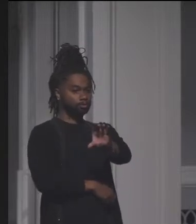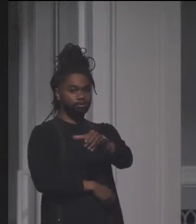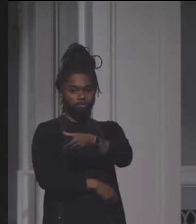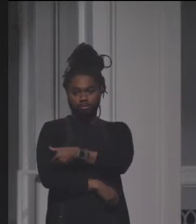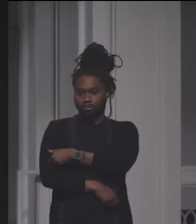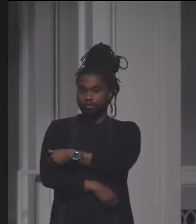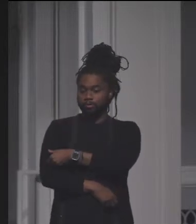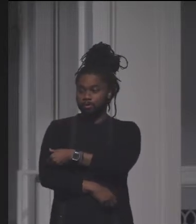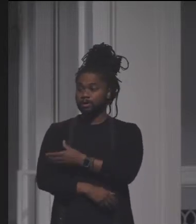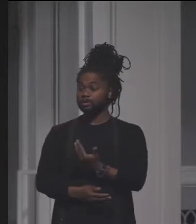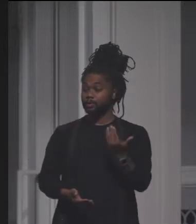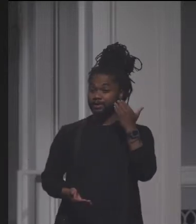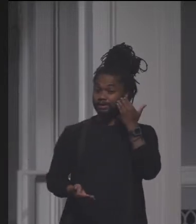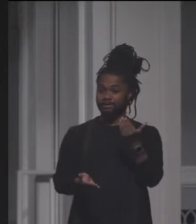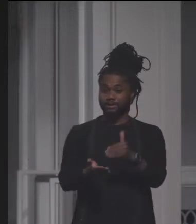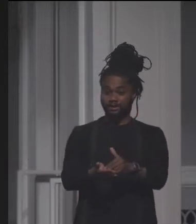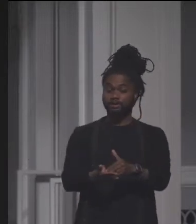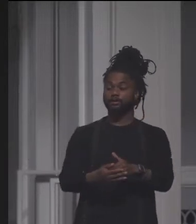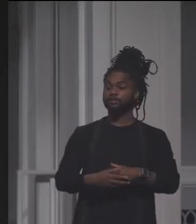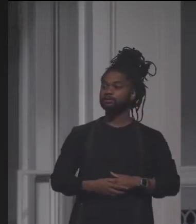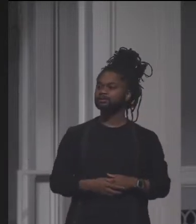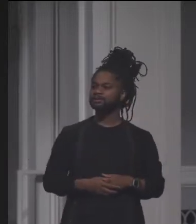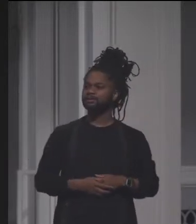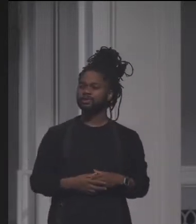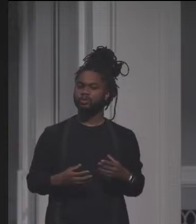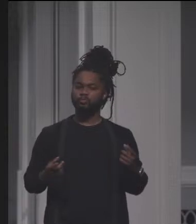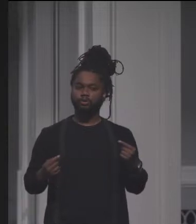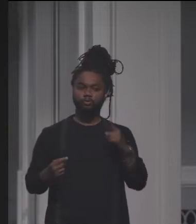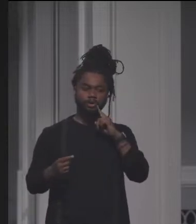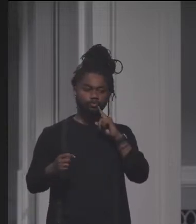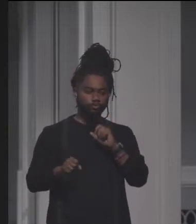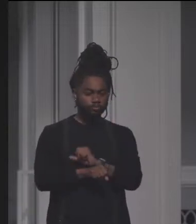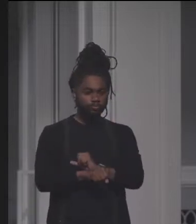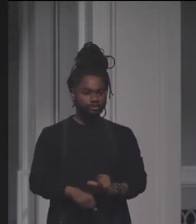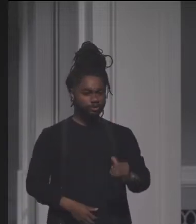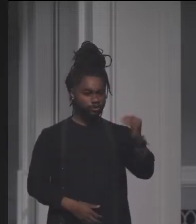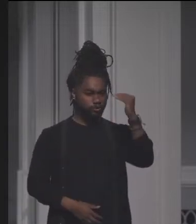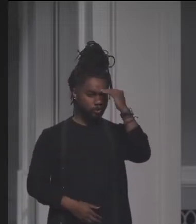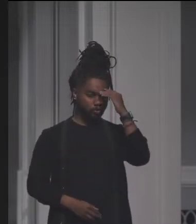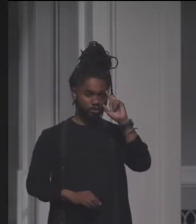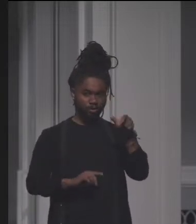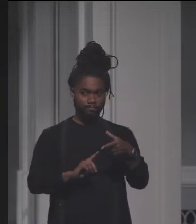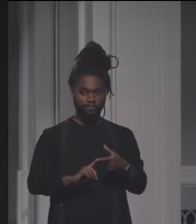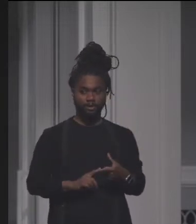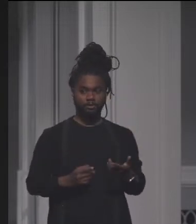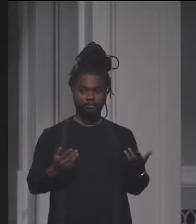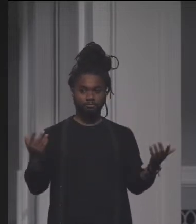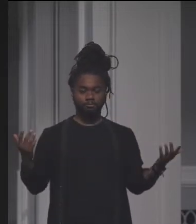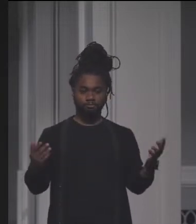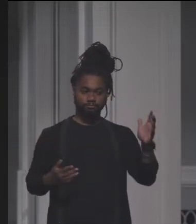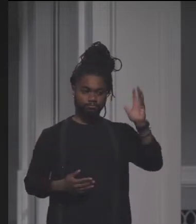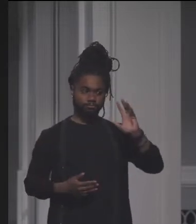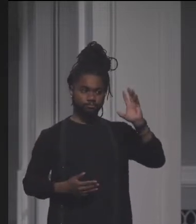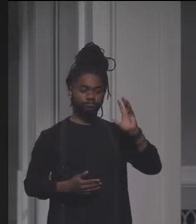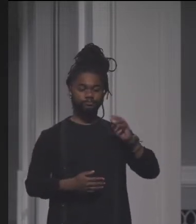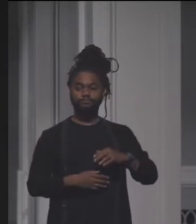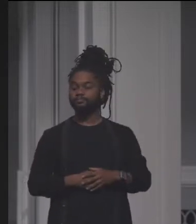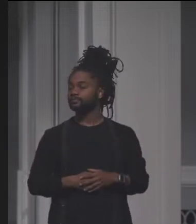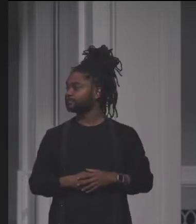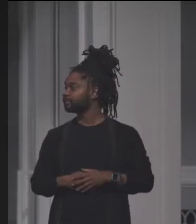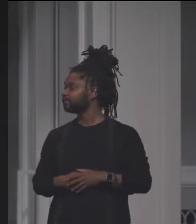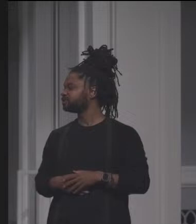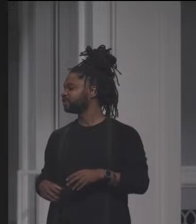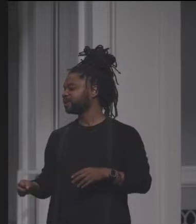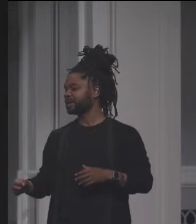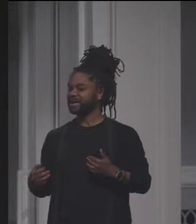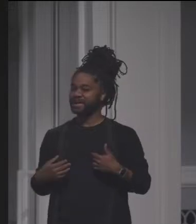So again, you know, what do we actually know about this period? So yeah, I have an issue